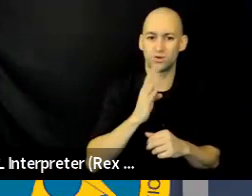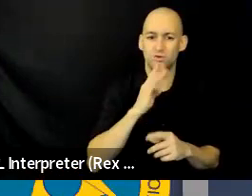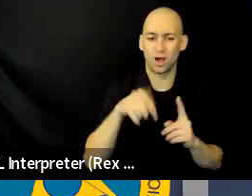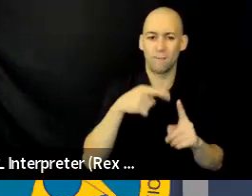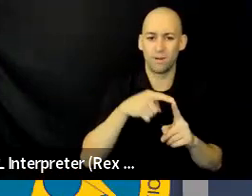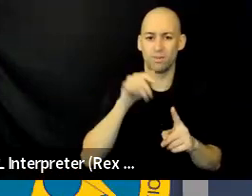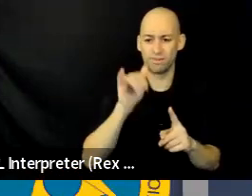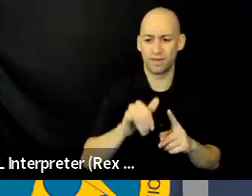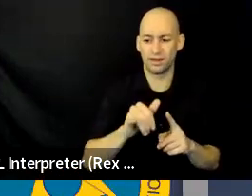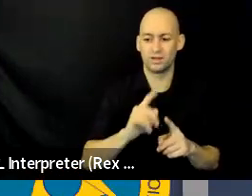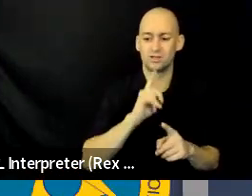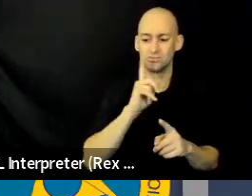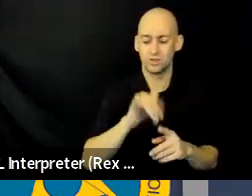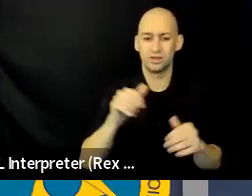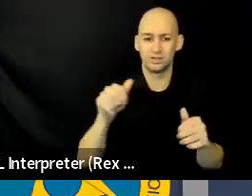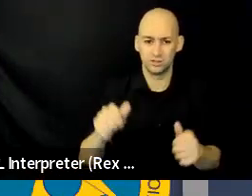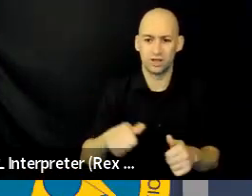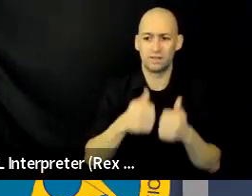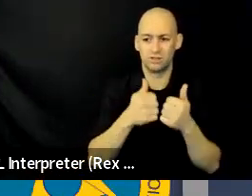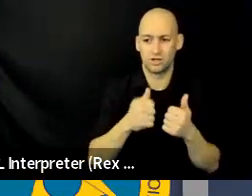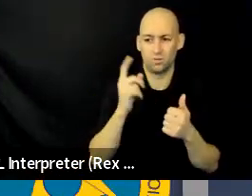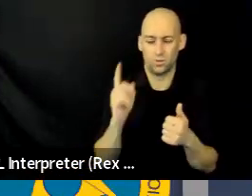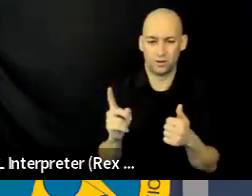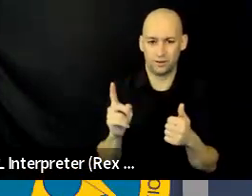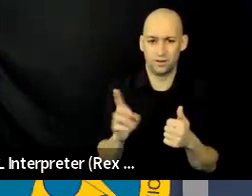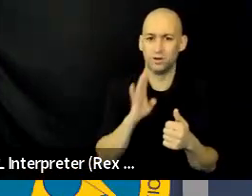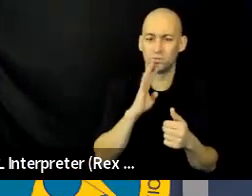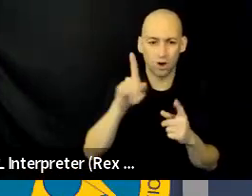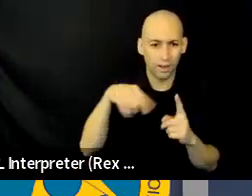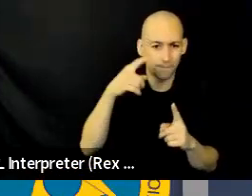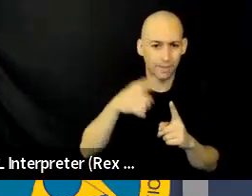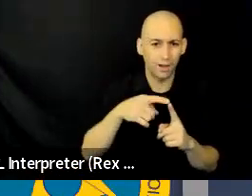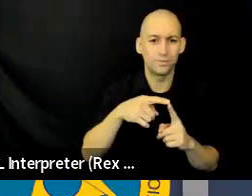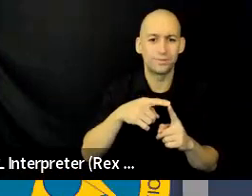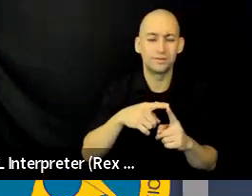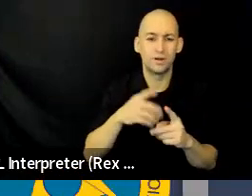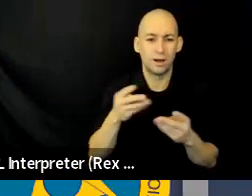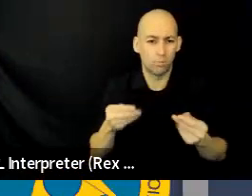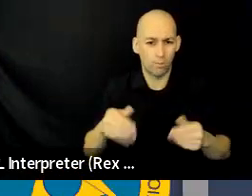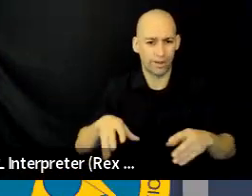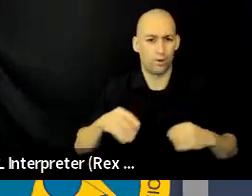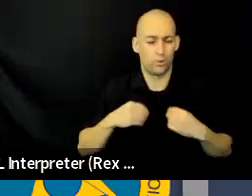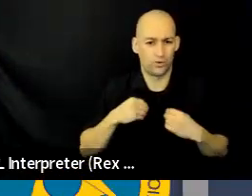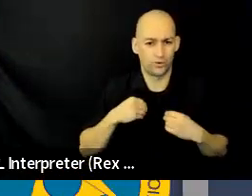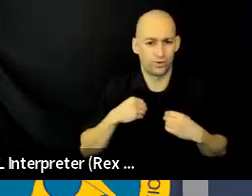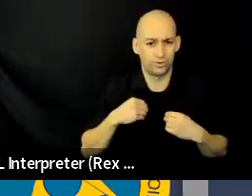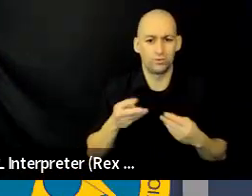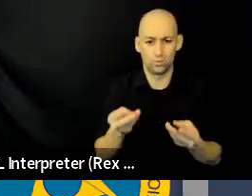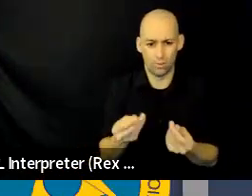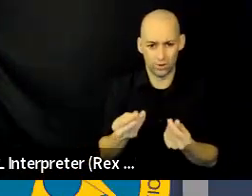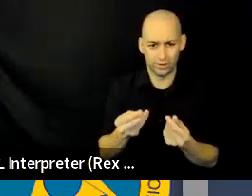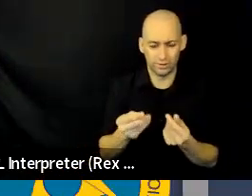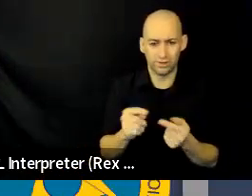a really, really challenging one, right? We are talking about the property owner's property